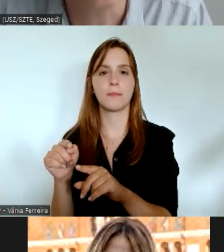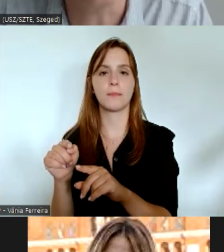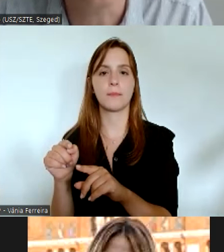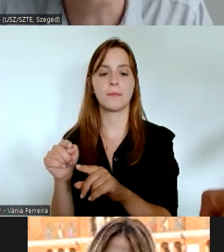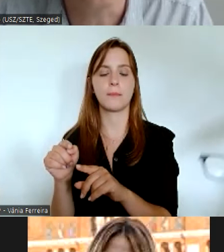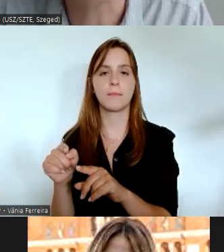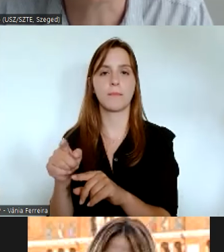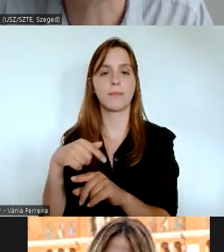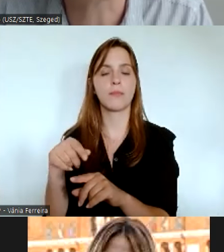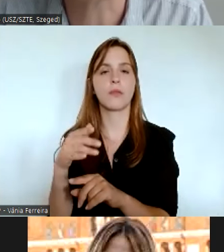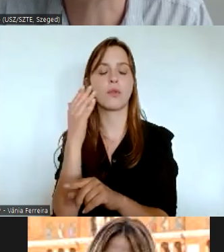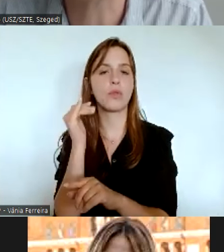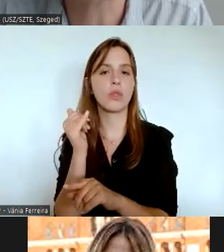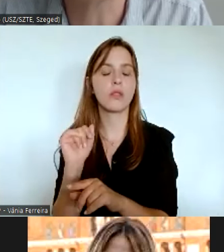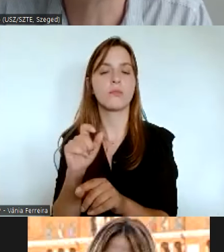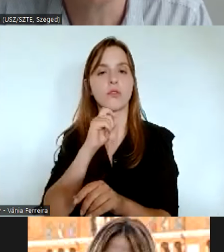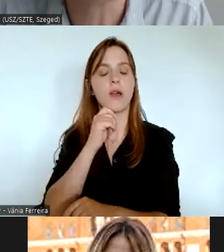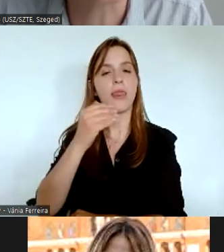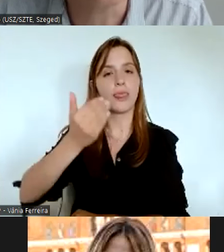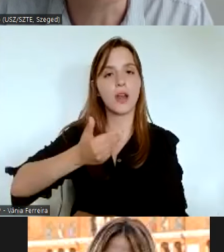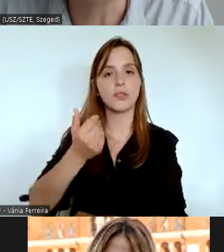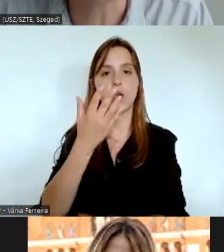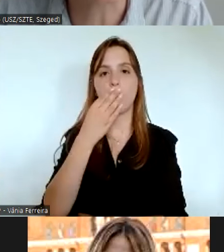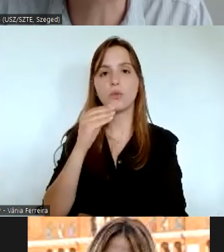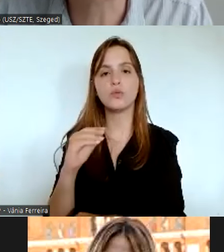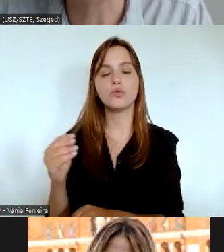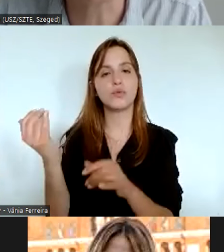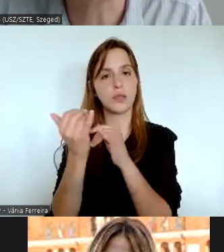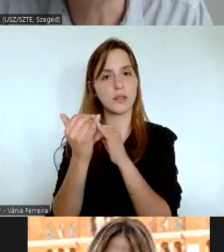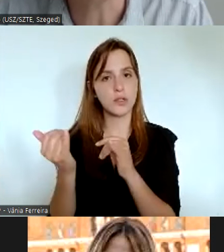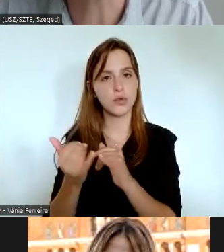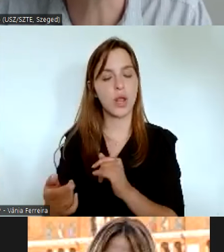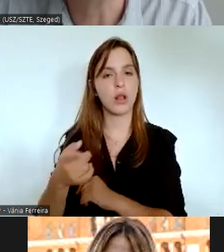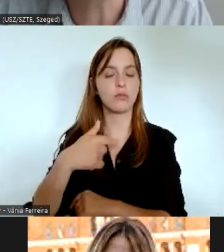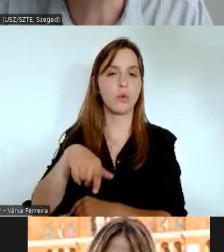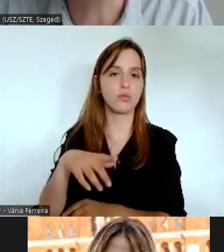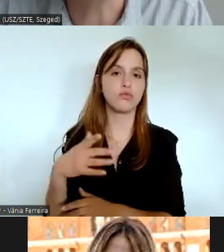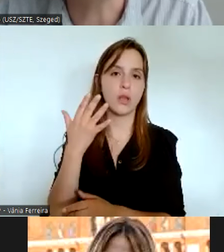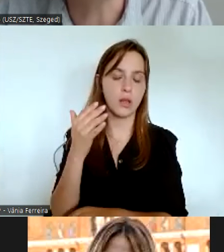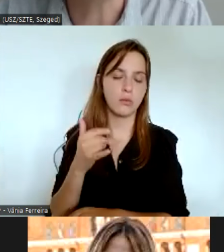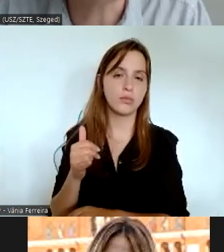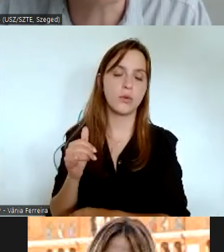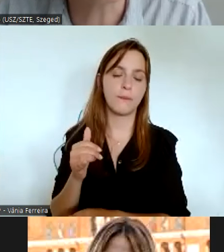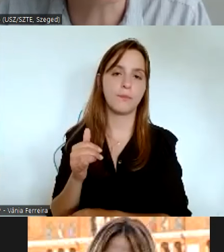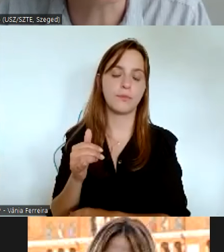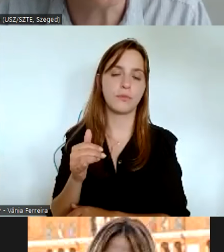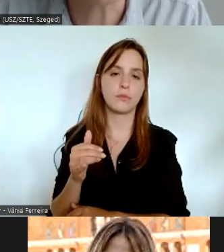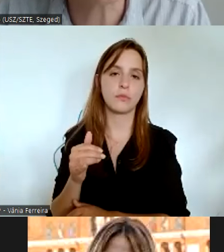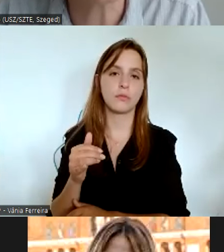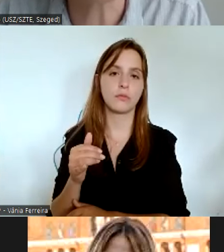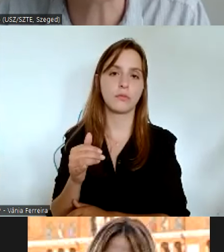rights of the international students. So write to me, and we